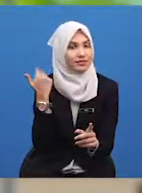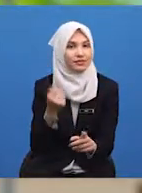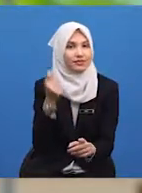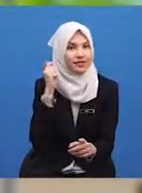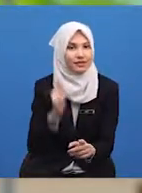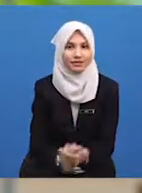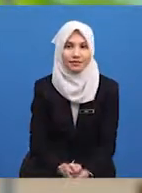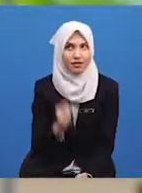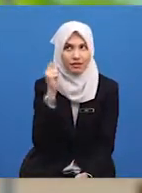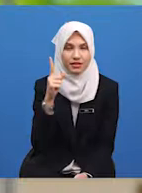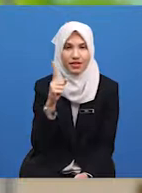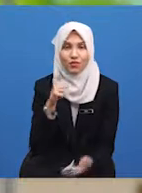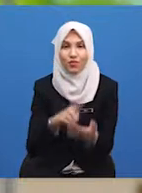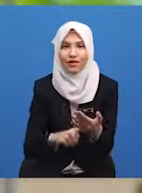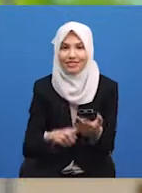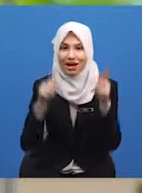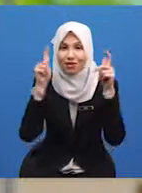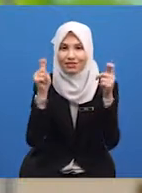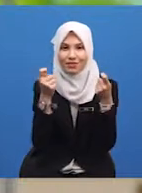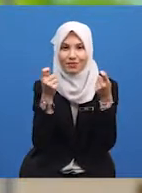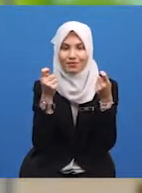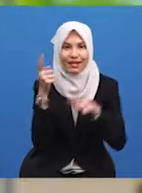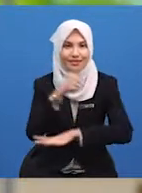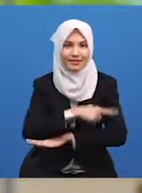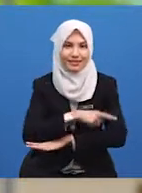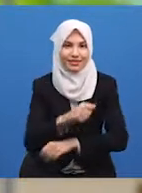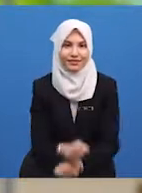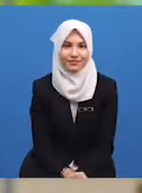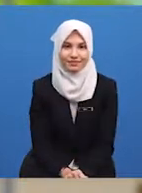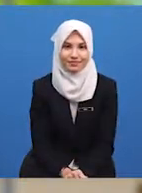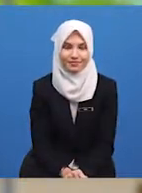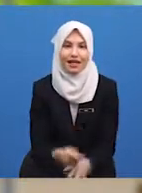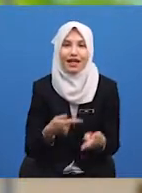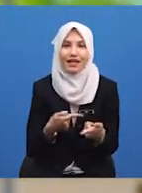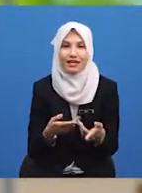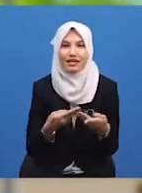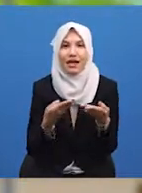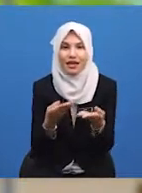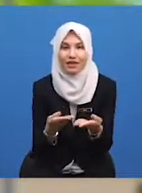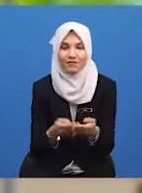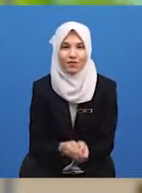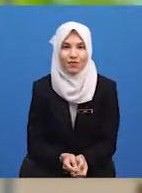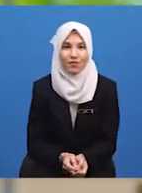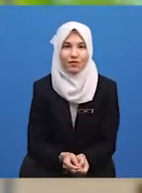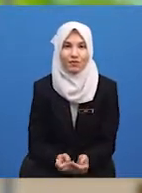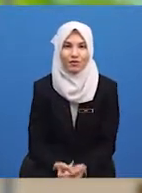you guess what is our topic today? Let me give you more clues.